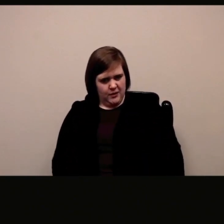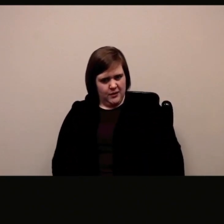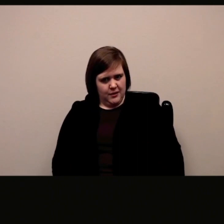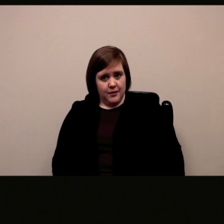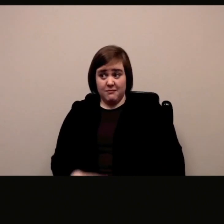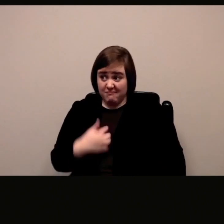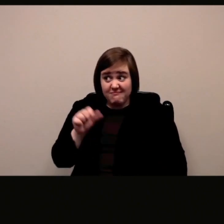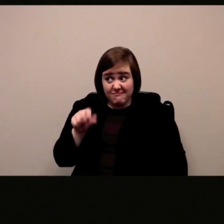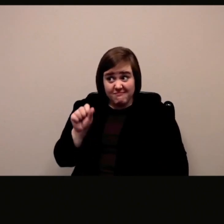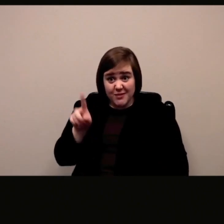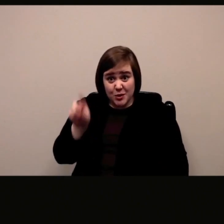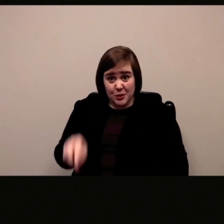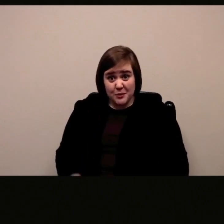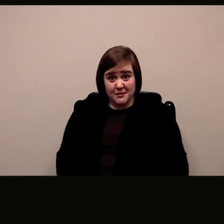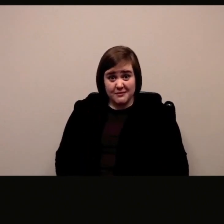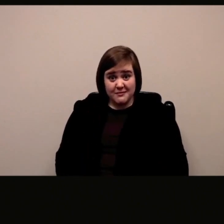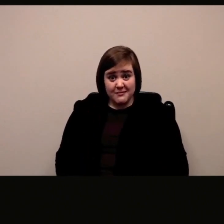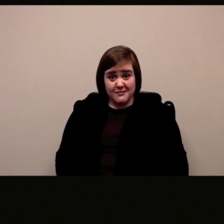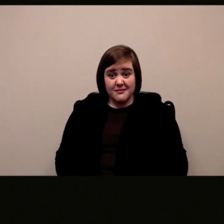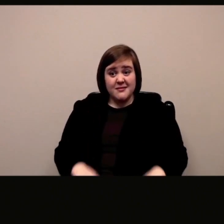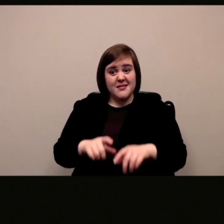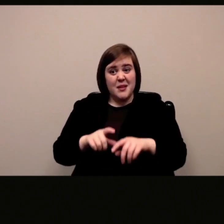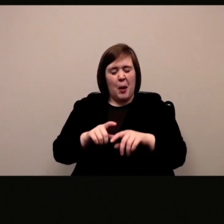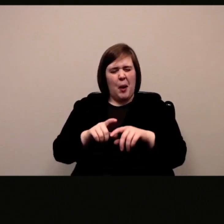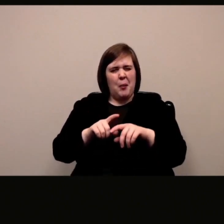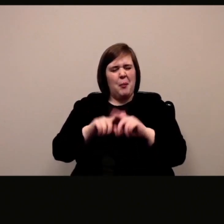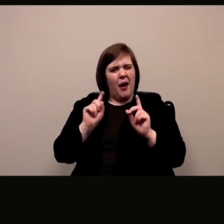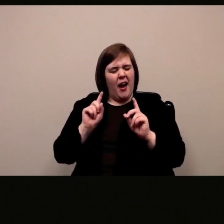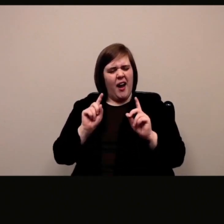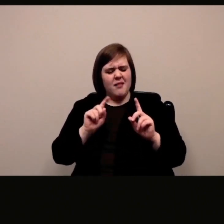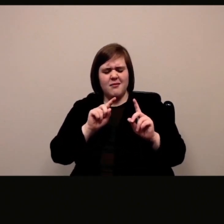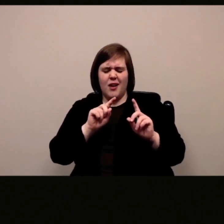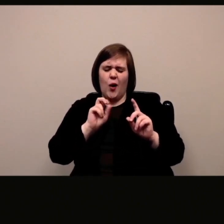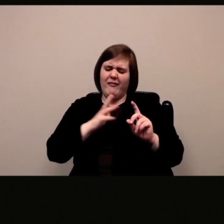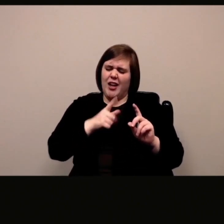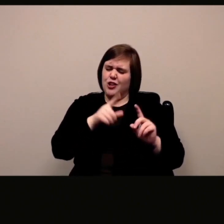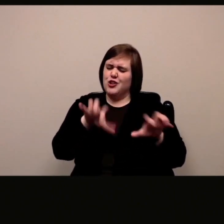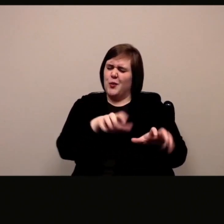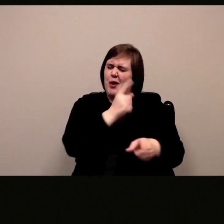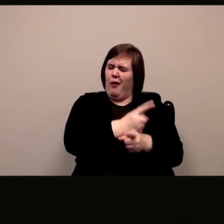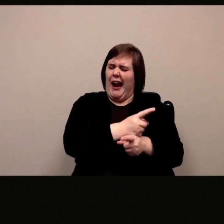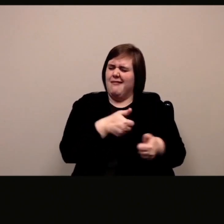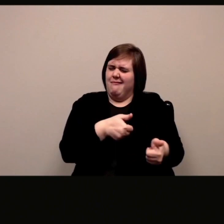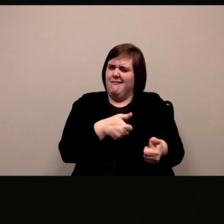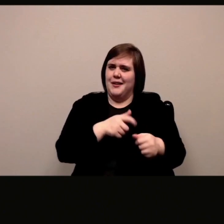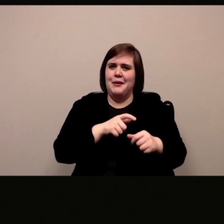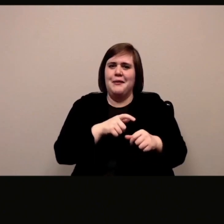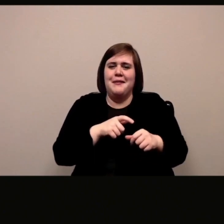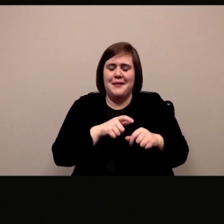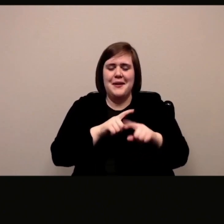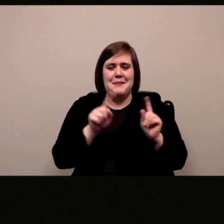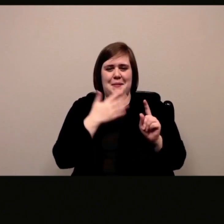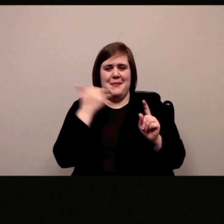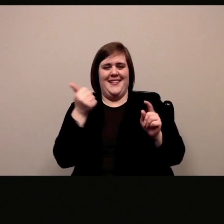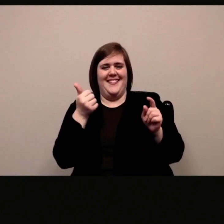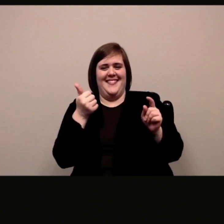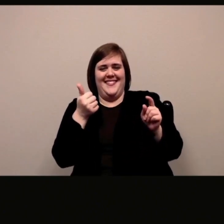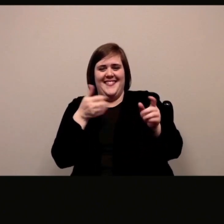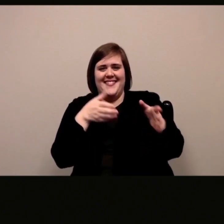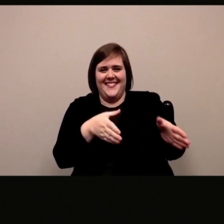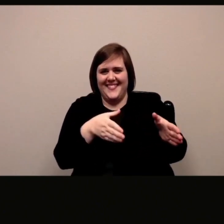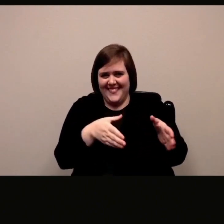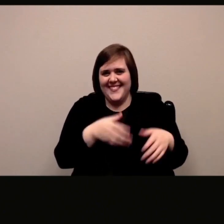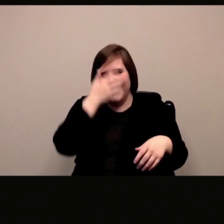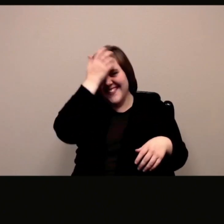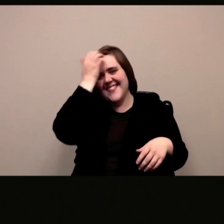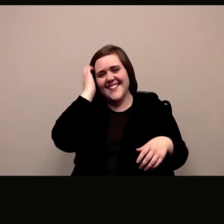Yeah, you do. Well, go on ahead and keep on talking then. If that's how I talk, you're doing it right then. But what could be a better way that we could do it? And again, the key is